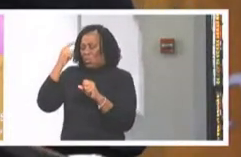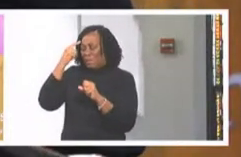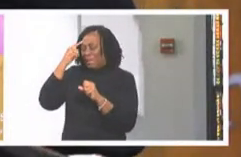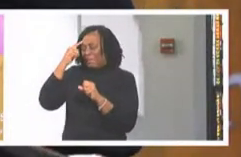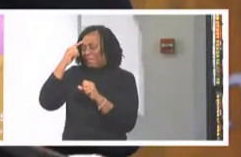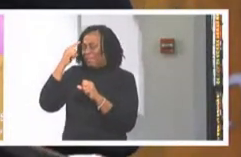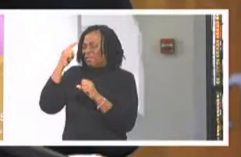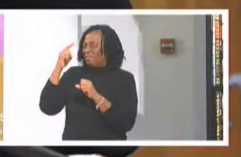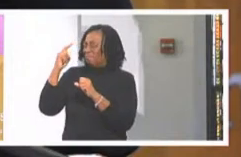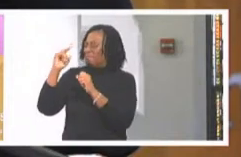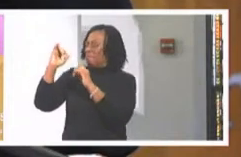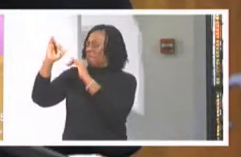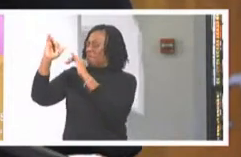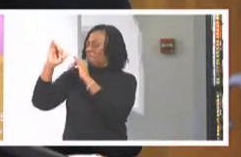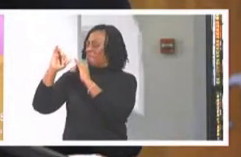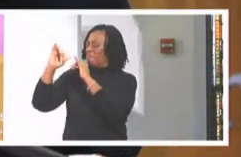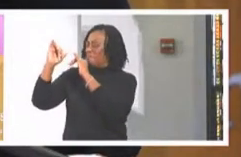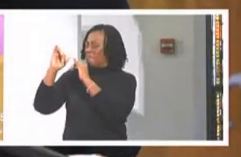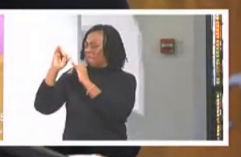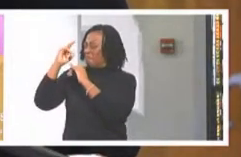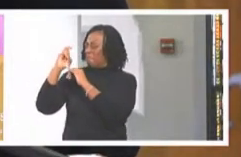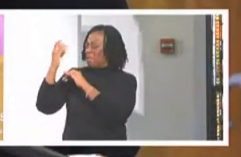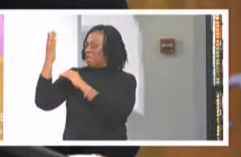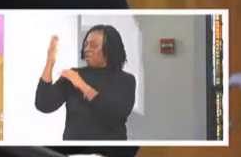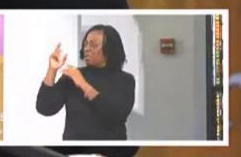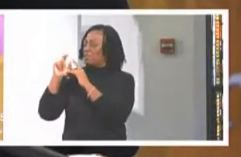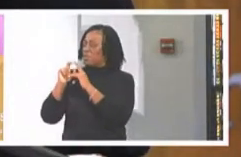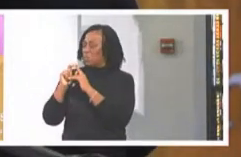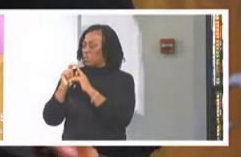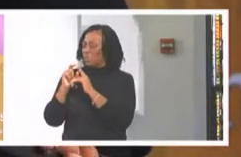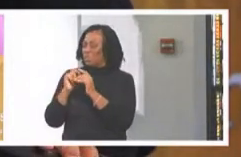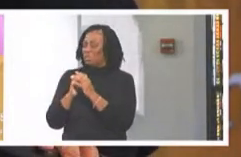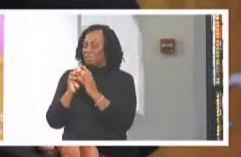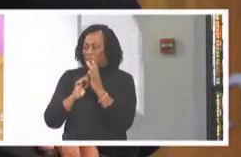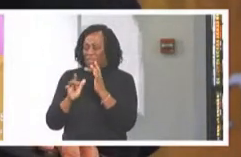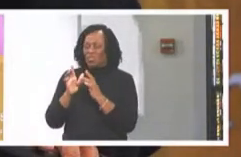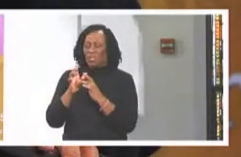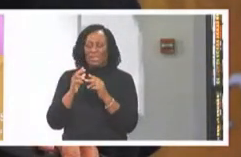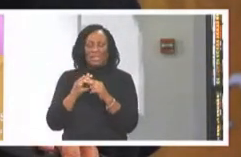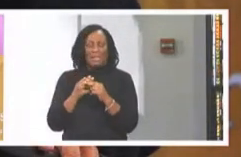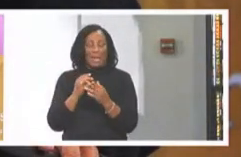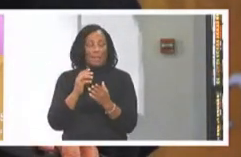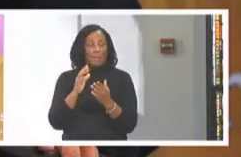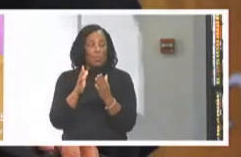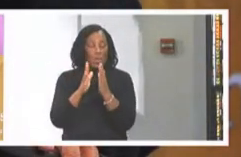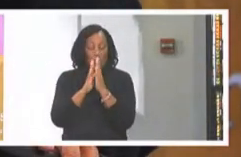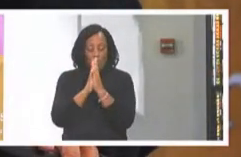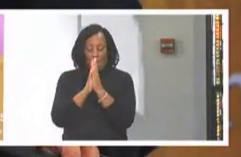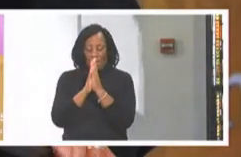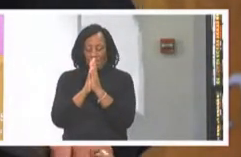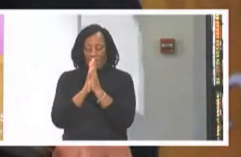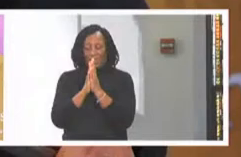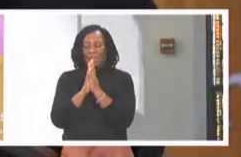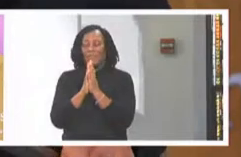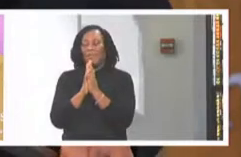like you because of your word. In Jesus' name we pray. Let the people of God say